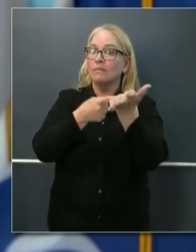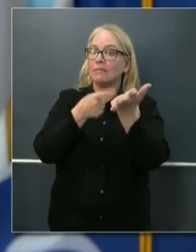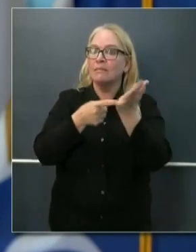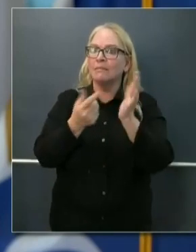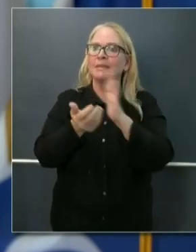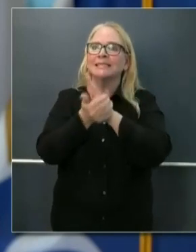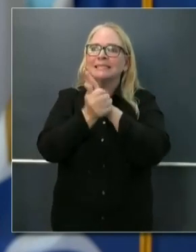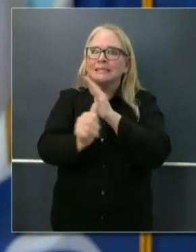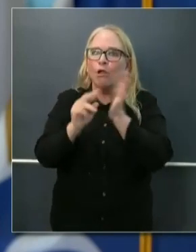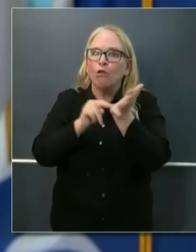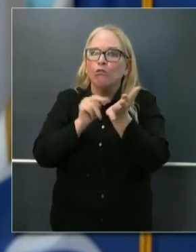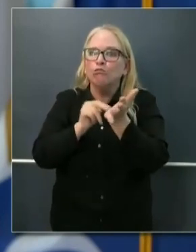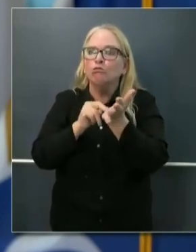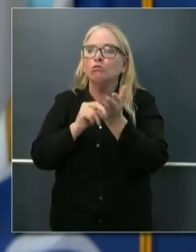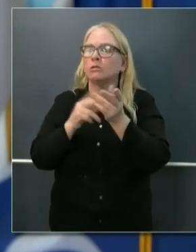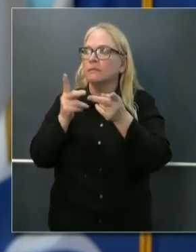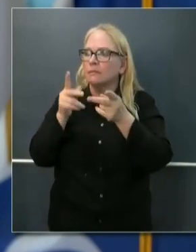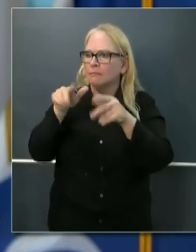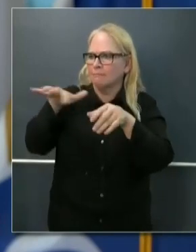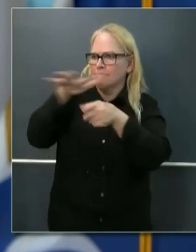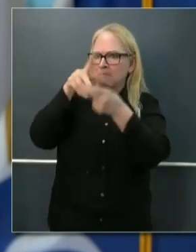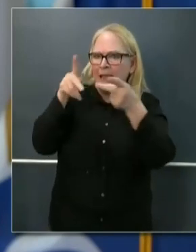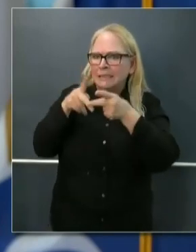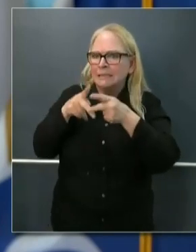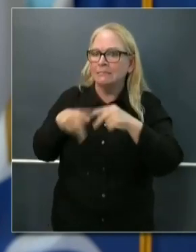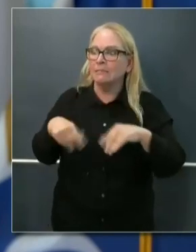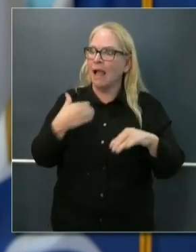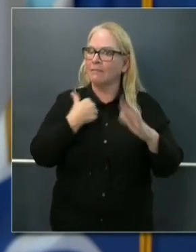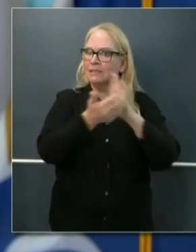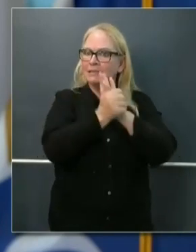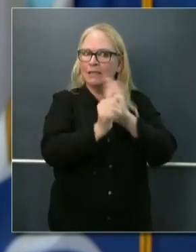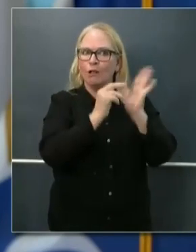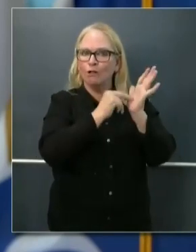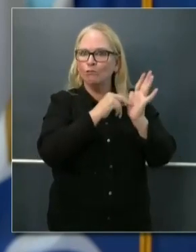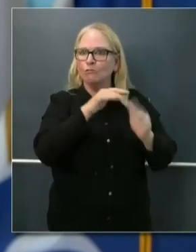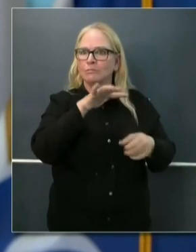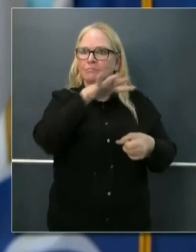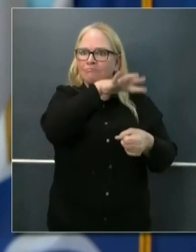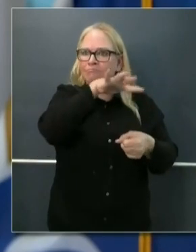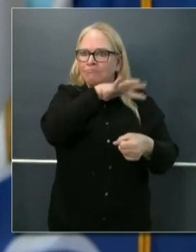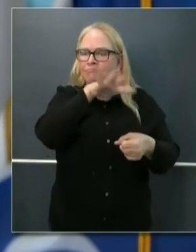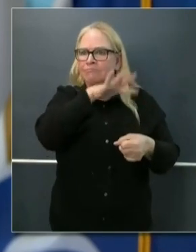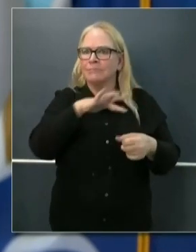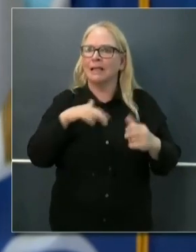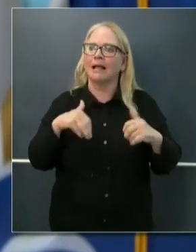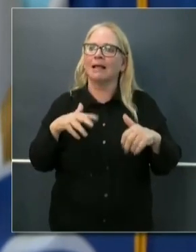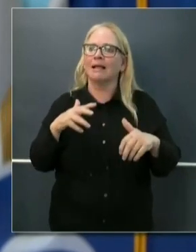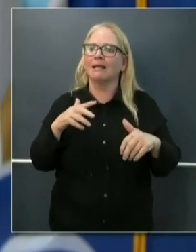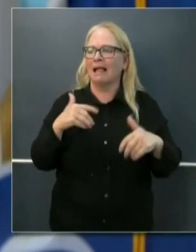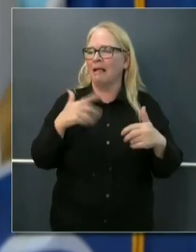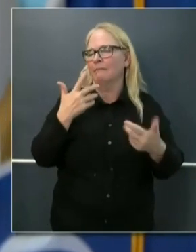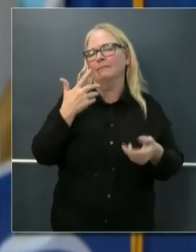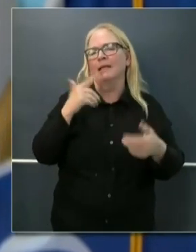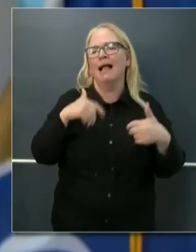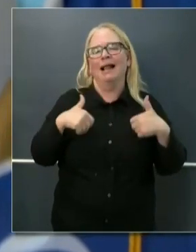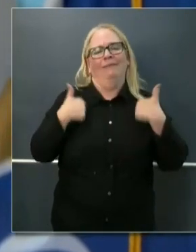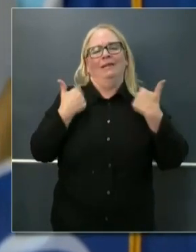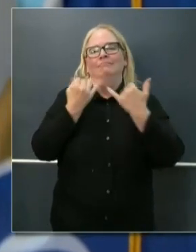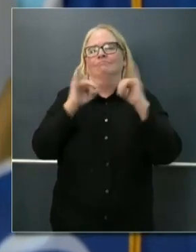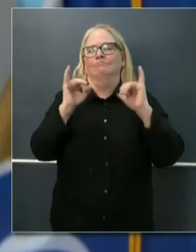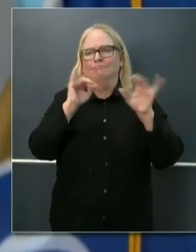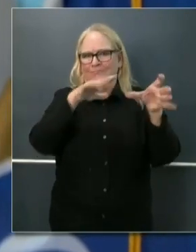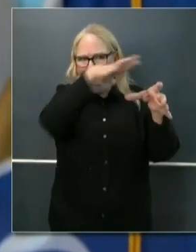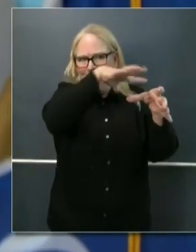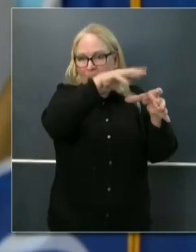facilities, our assisted living centers. I'll just remind not you, but others, that we have 1,224 skilled